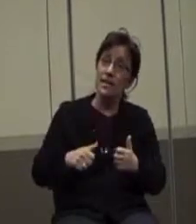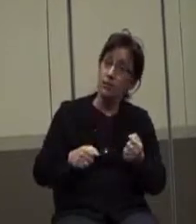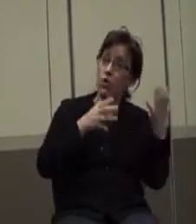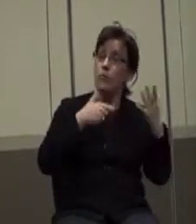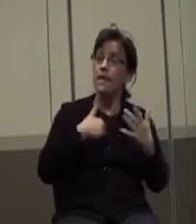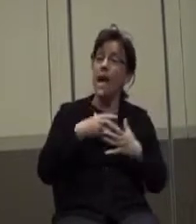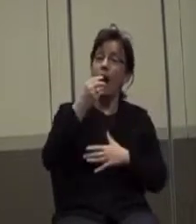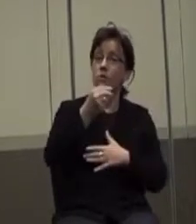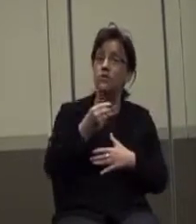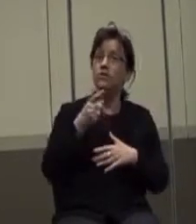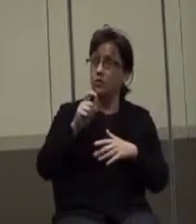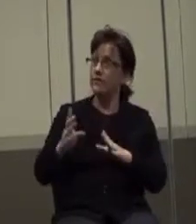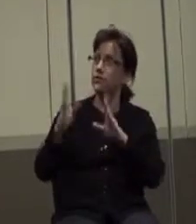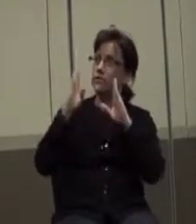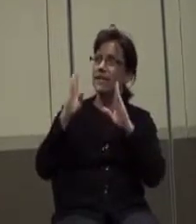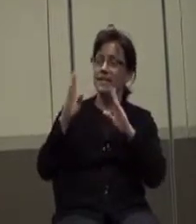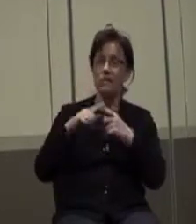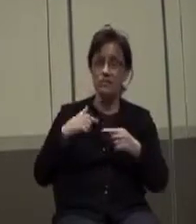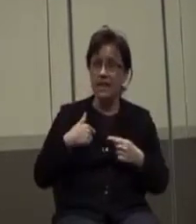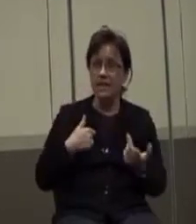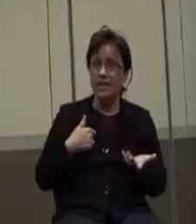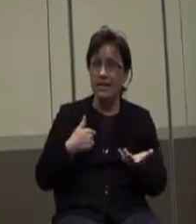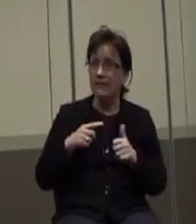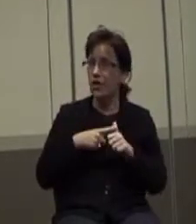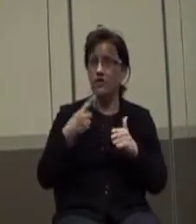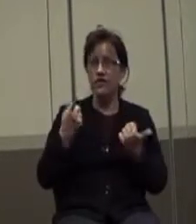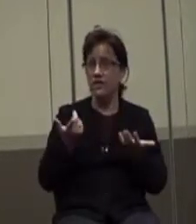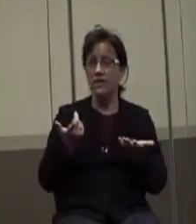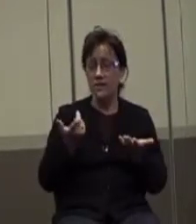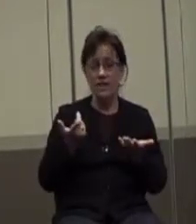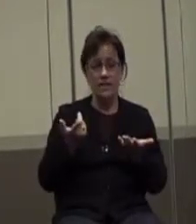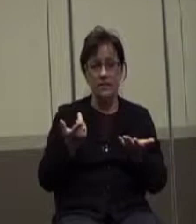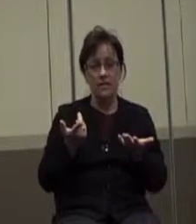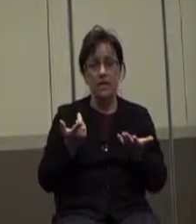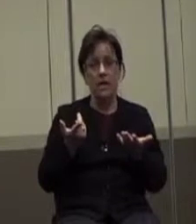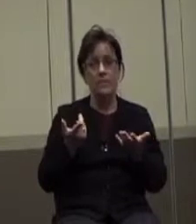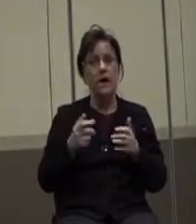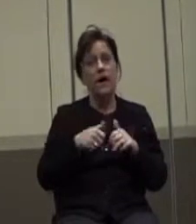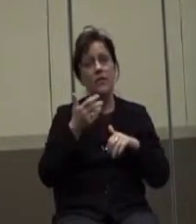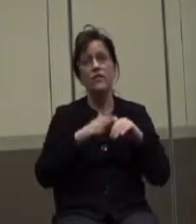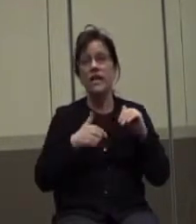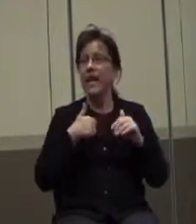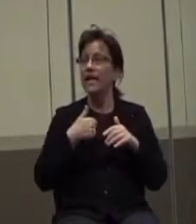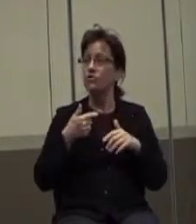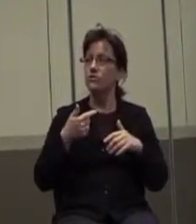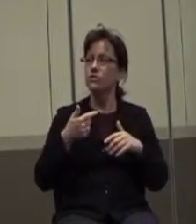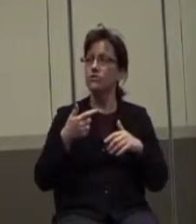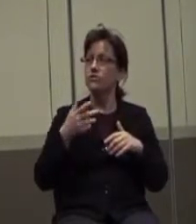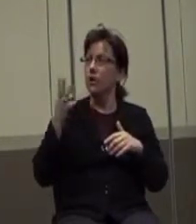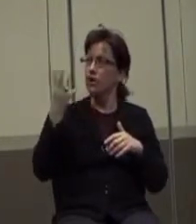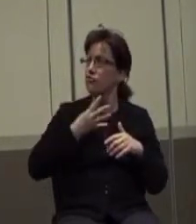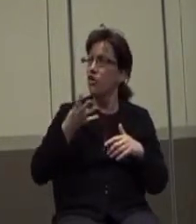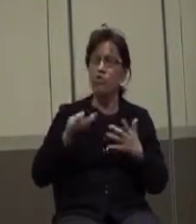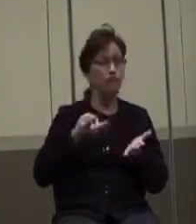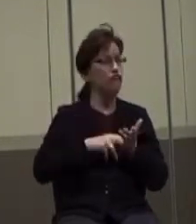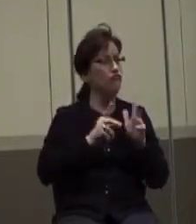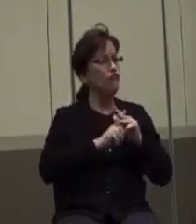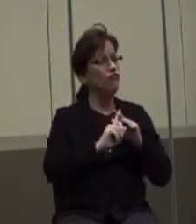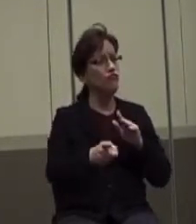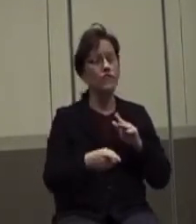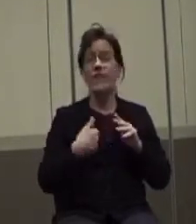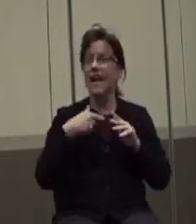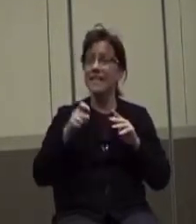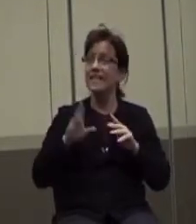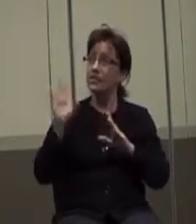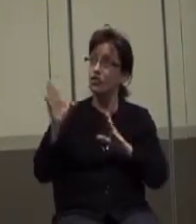attend to me first, right? So if I want to escape, short of that I get up and run out of the room myself, I need your attention